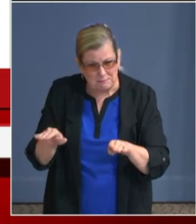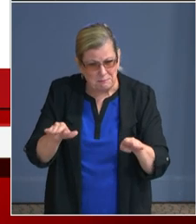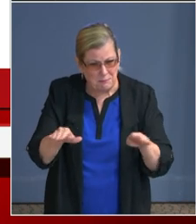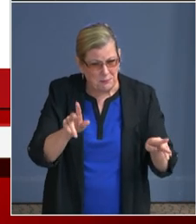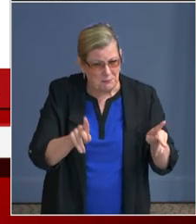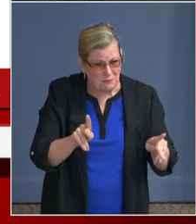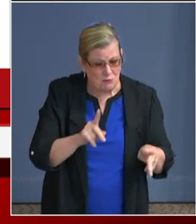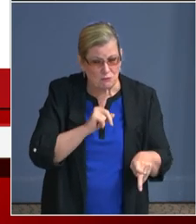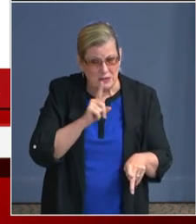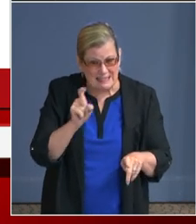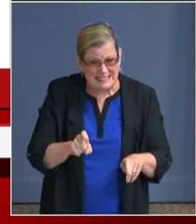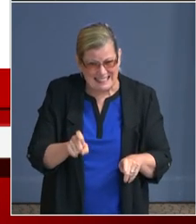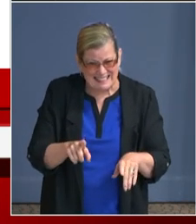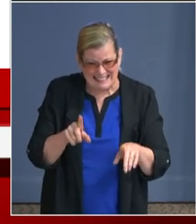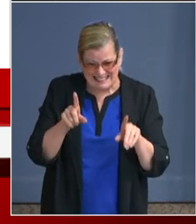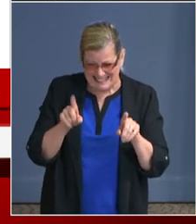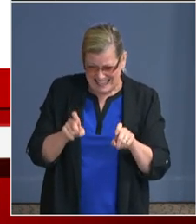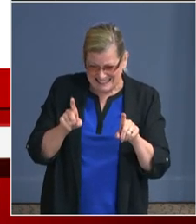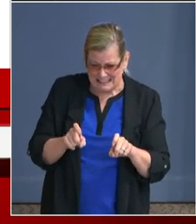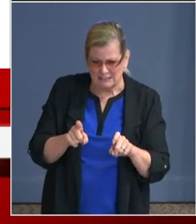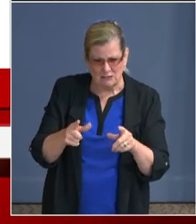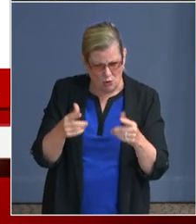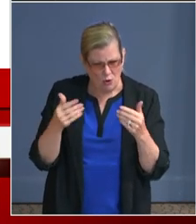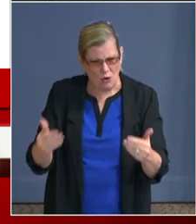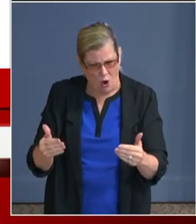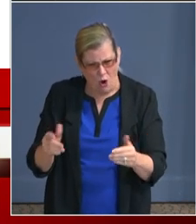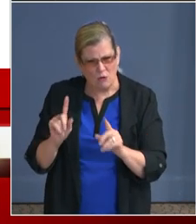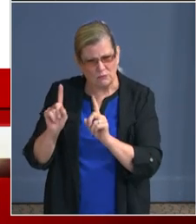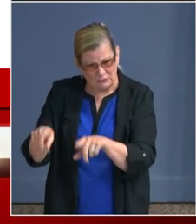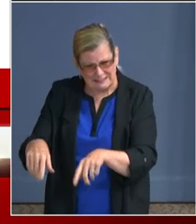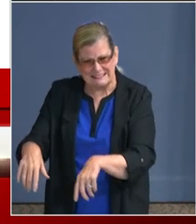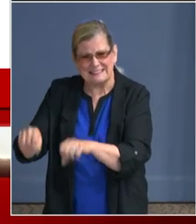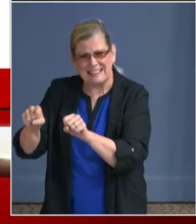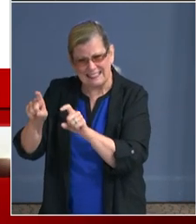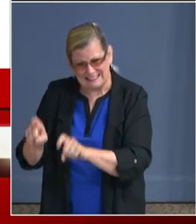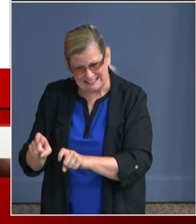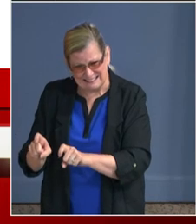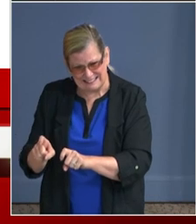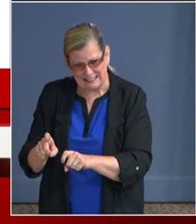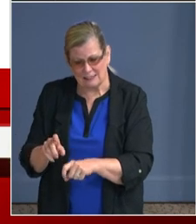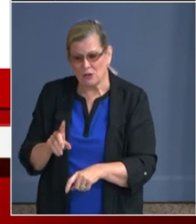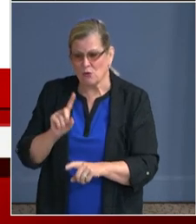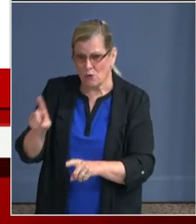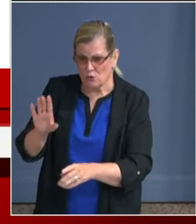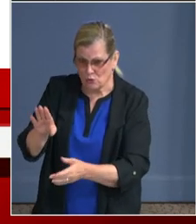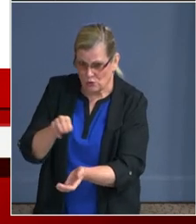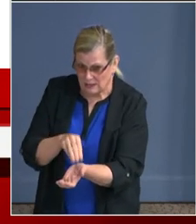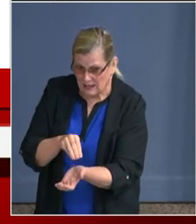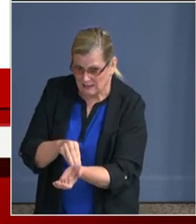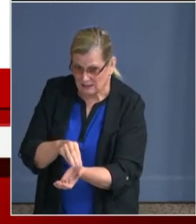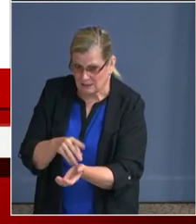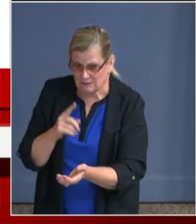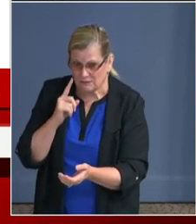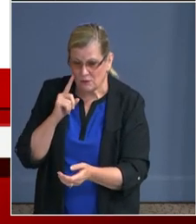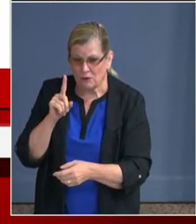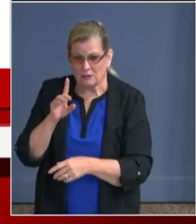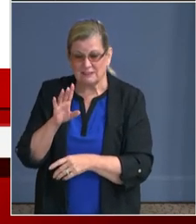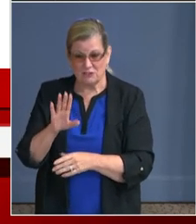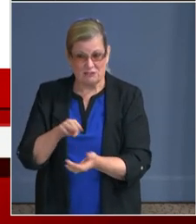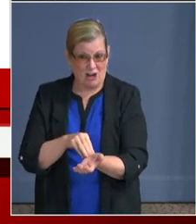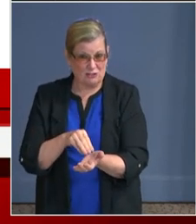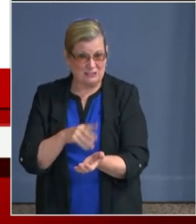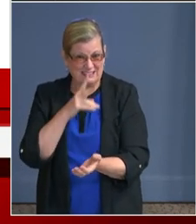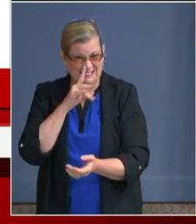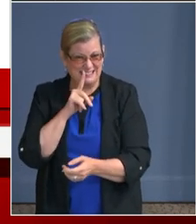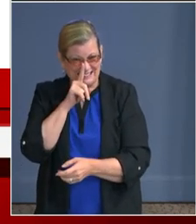test, get a test. You certainly can go to your own doctor and provider for testing, but the city